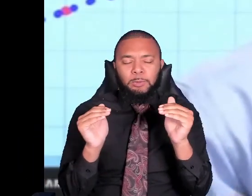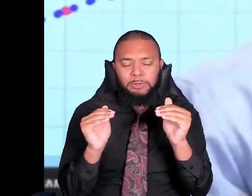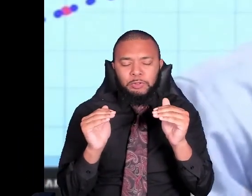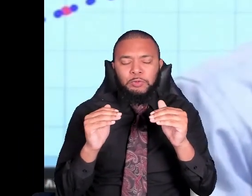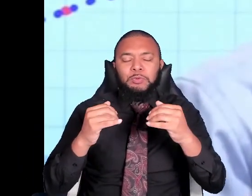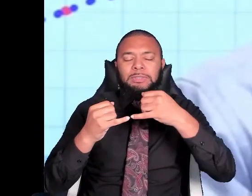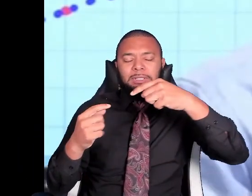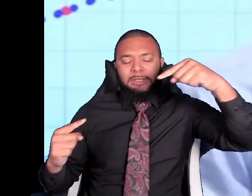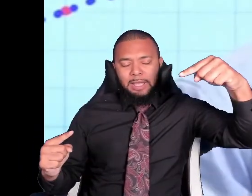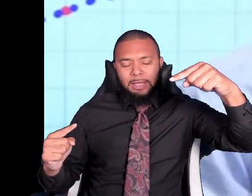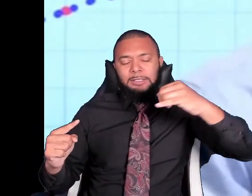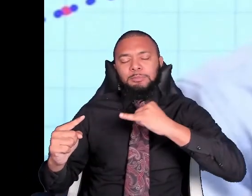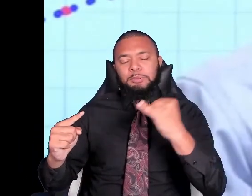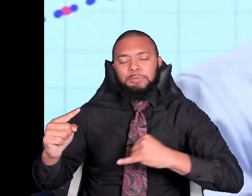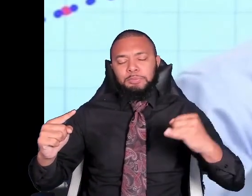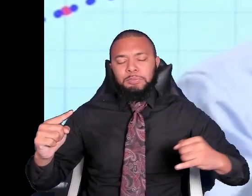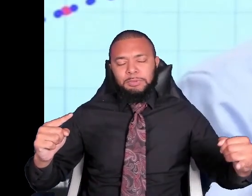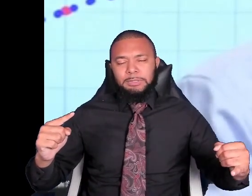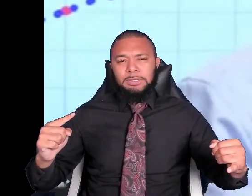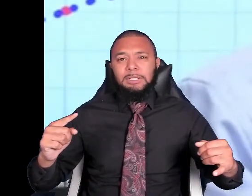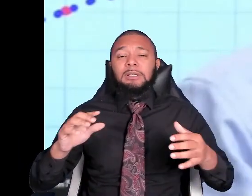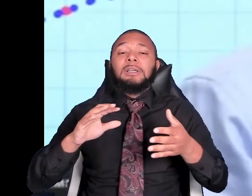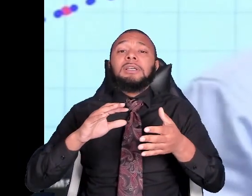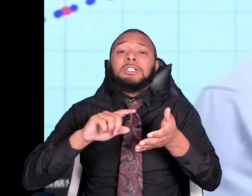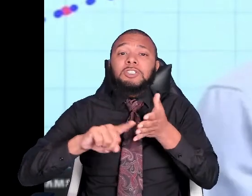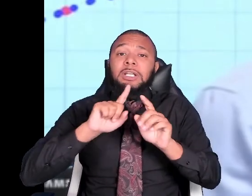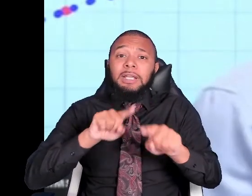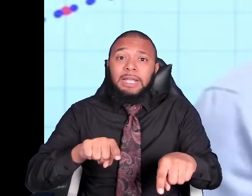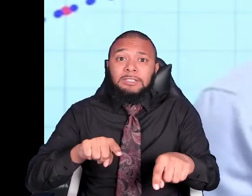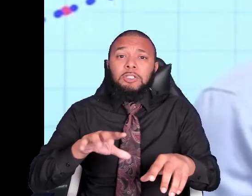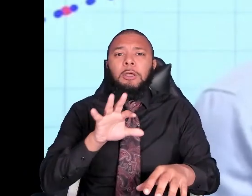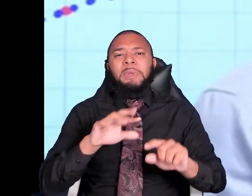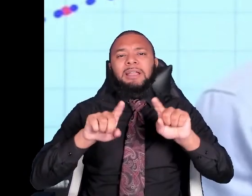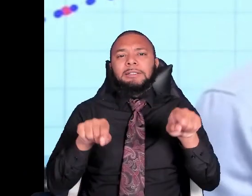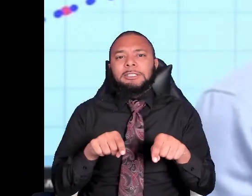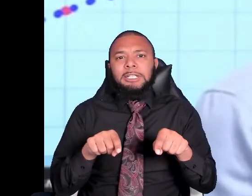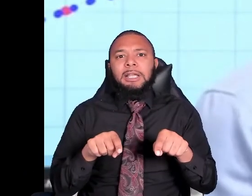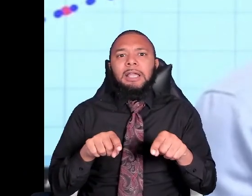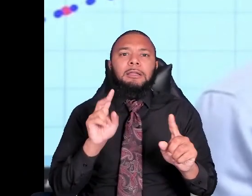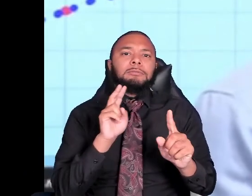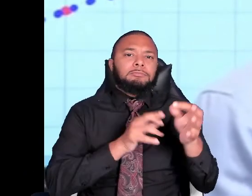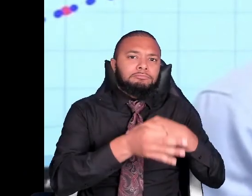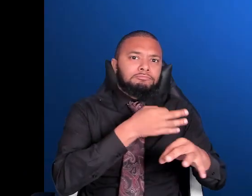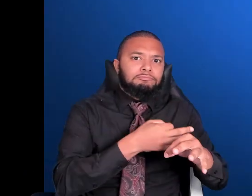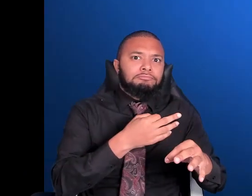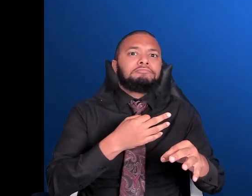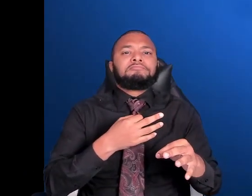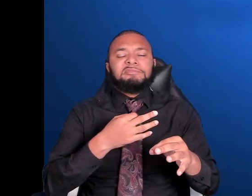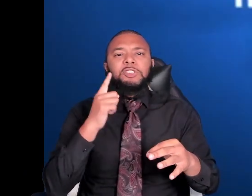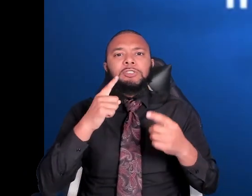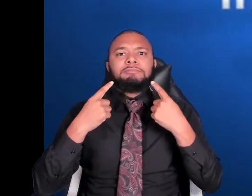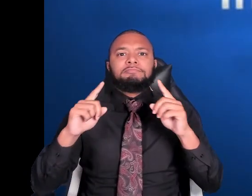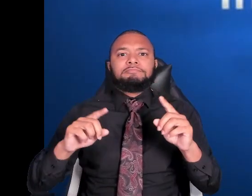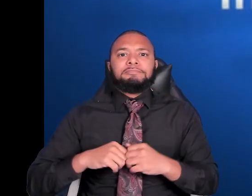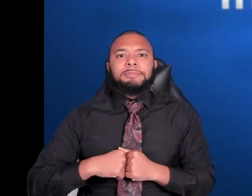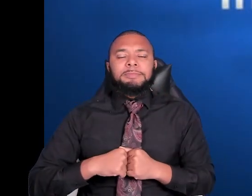the solution region. Thank you very much and have a great day.